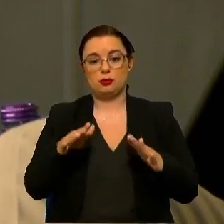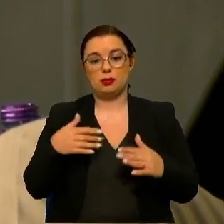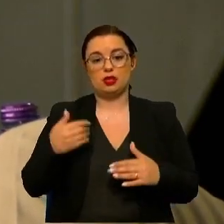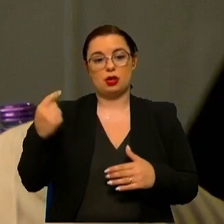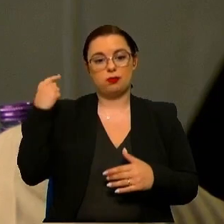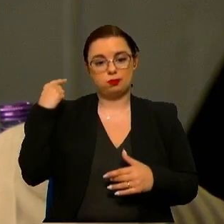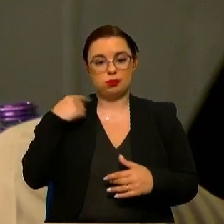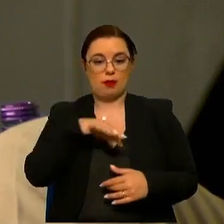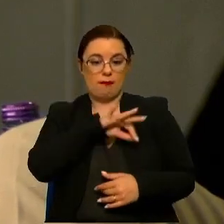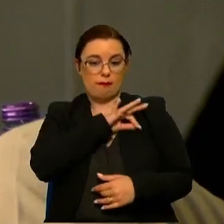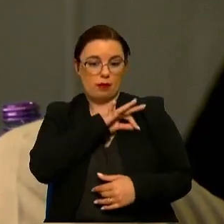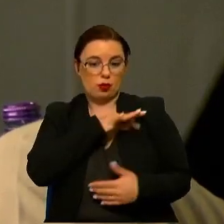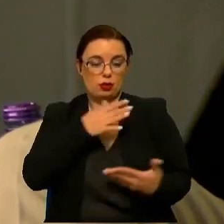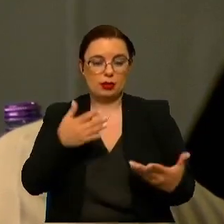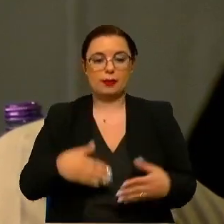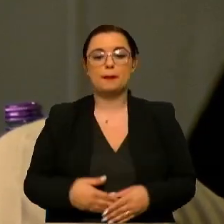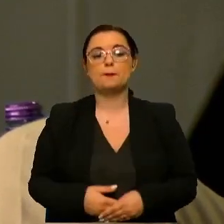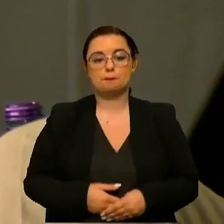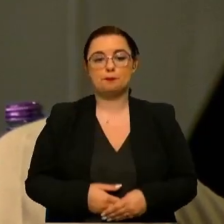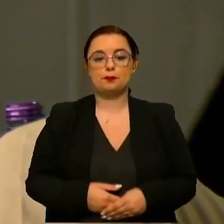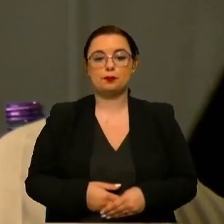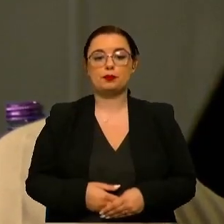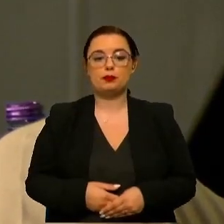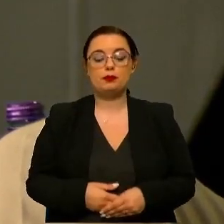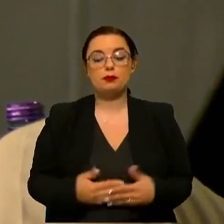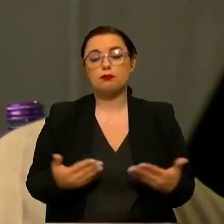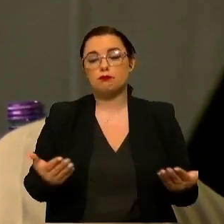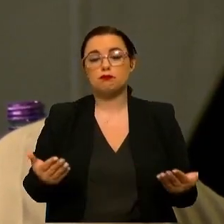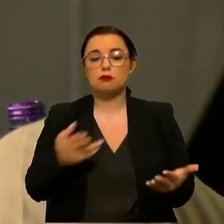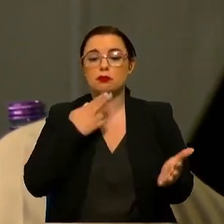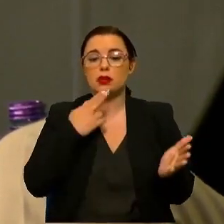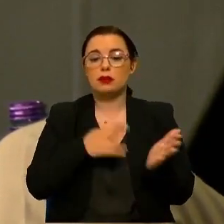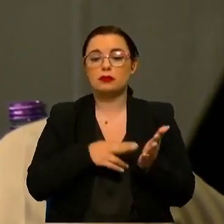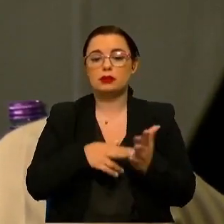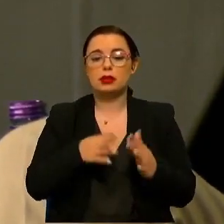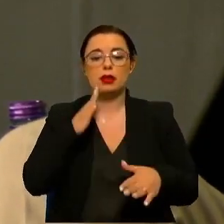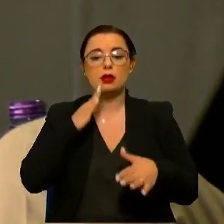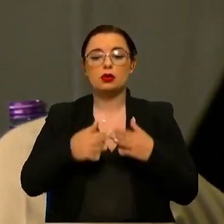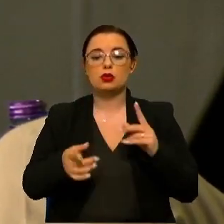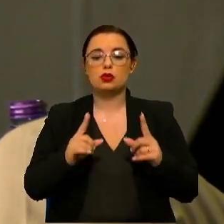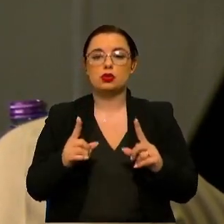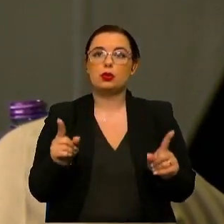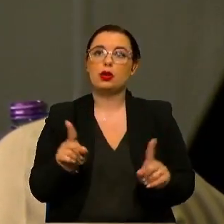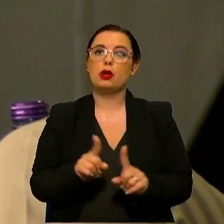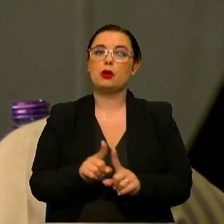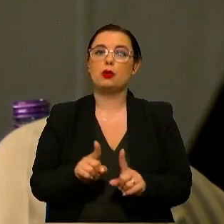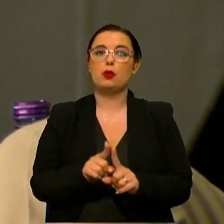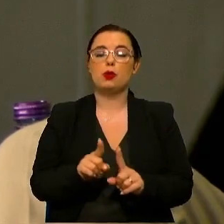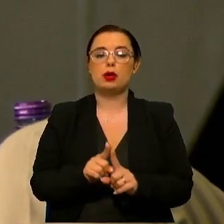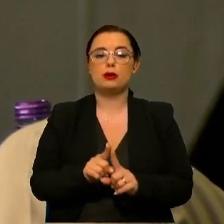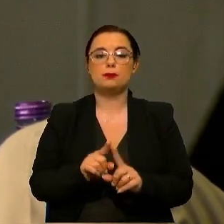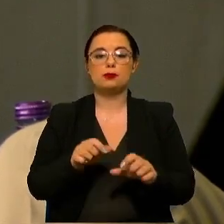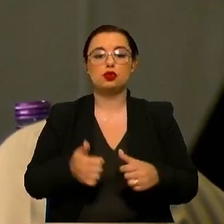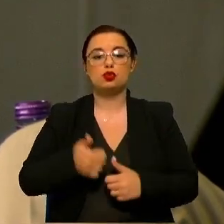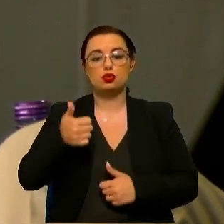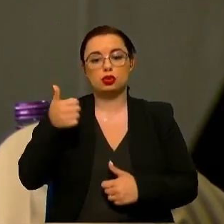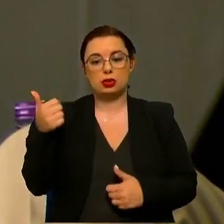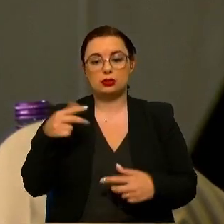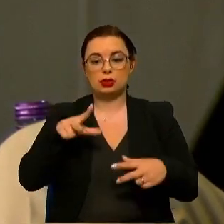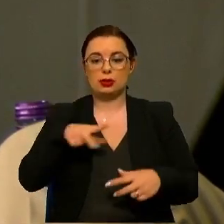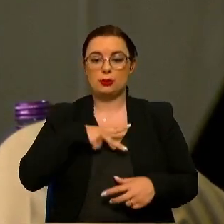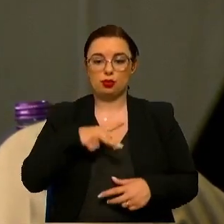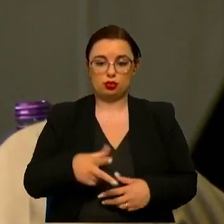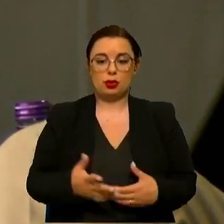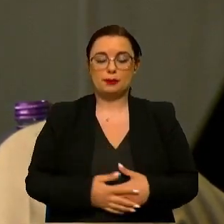in quantum science. Now I'm in the industry, but I was an academic before. So what happened